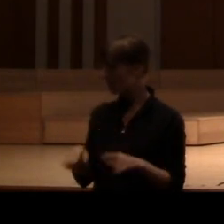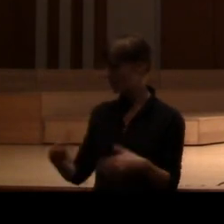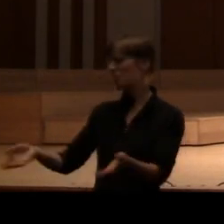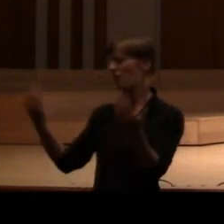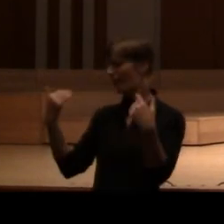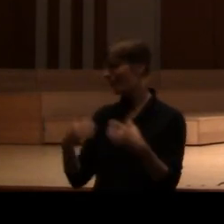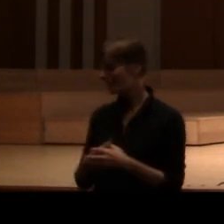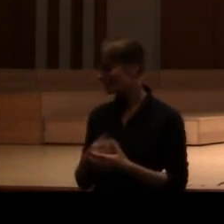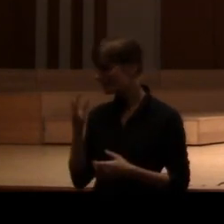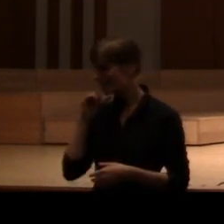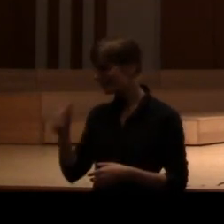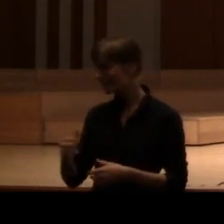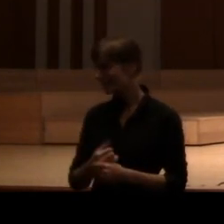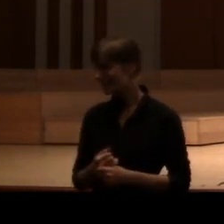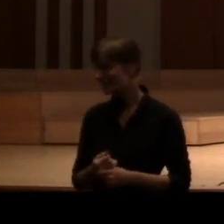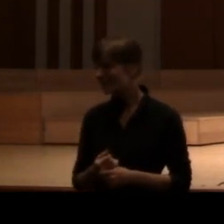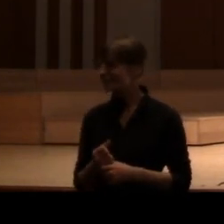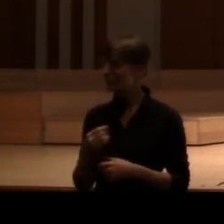really exciting. So